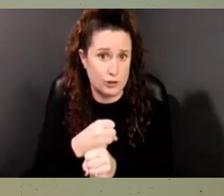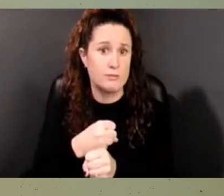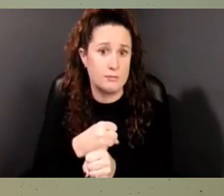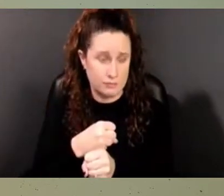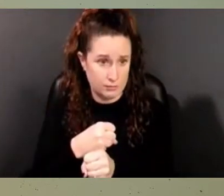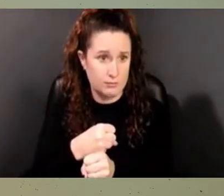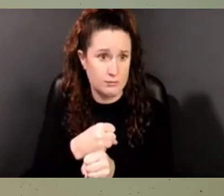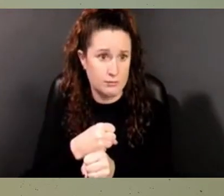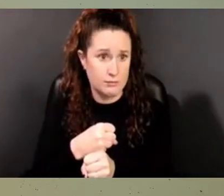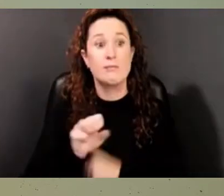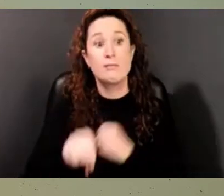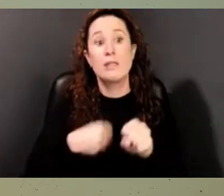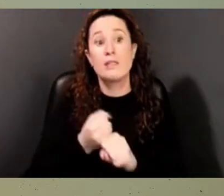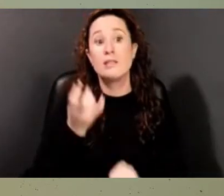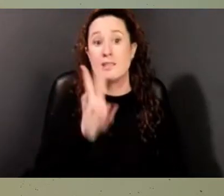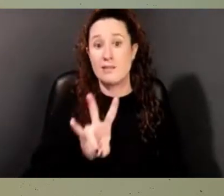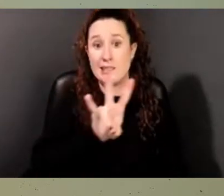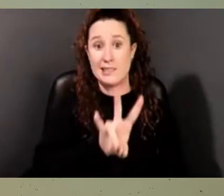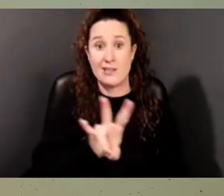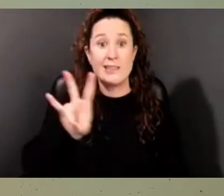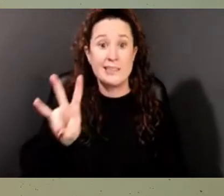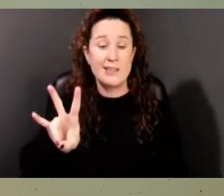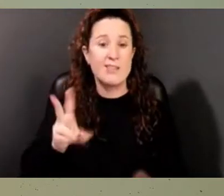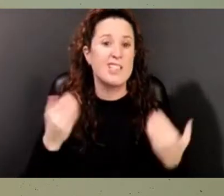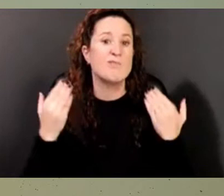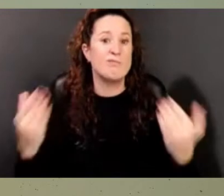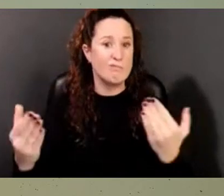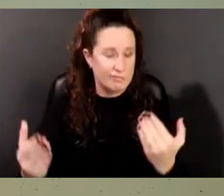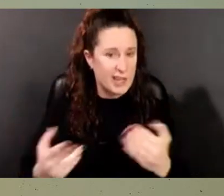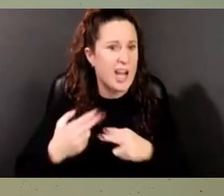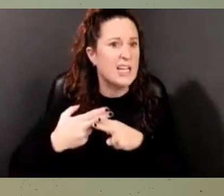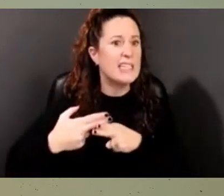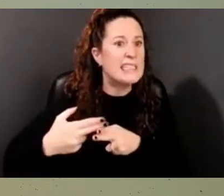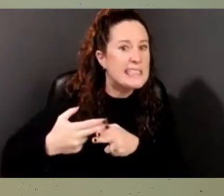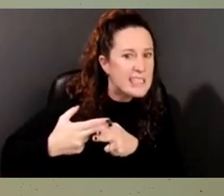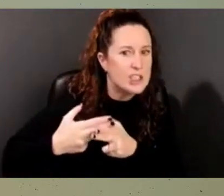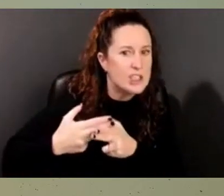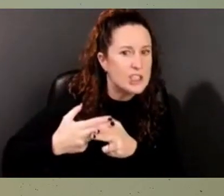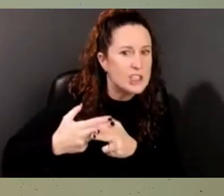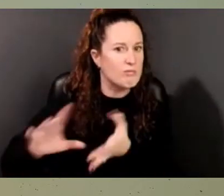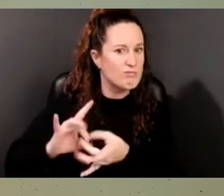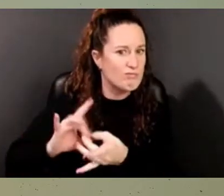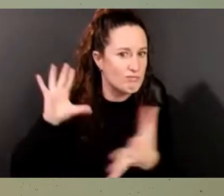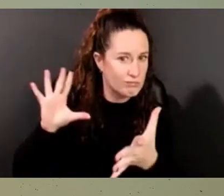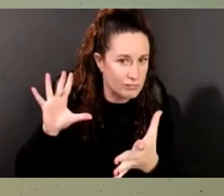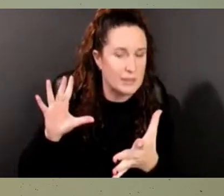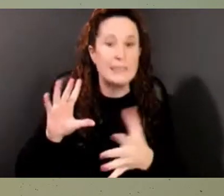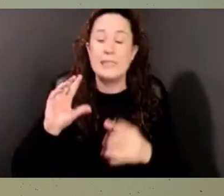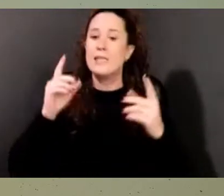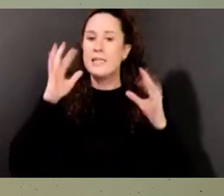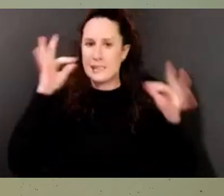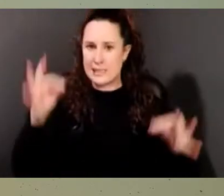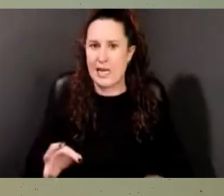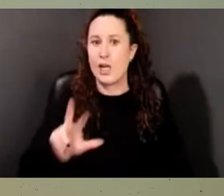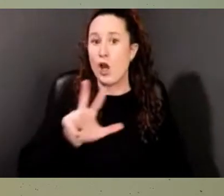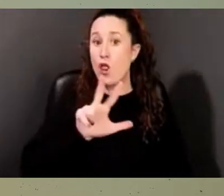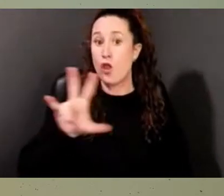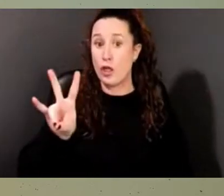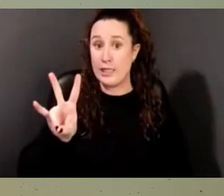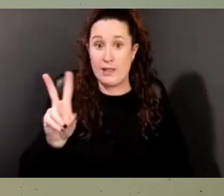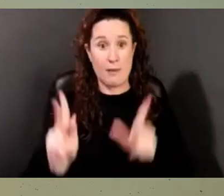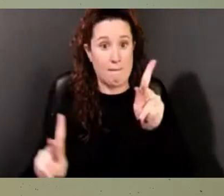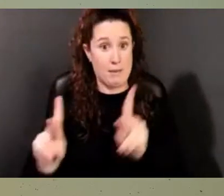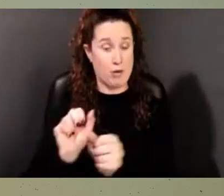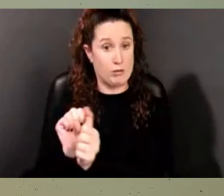In 1777, he enacted a conditional manumission. He decided to set free 37 enslaved